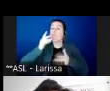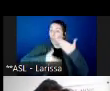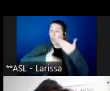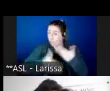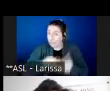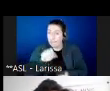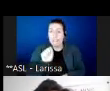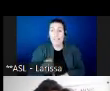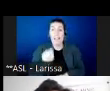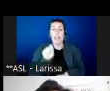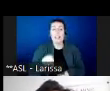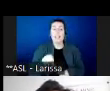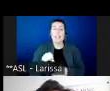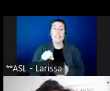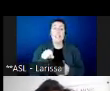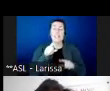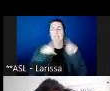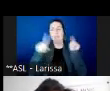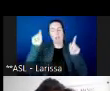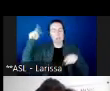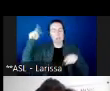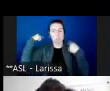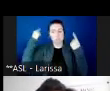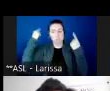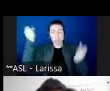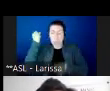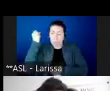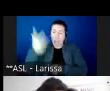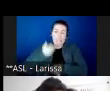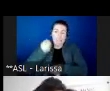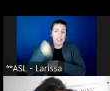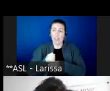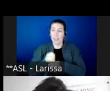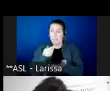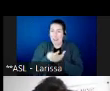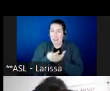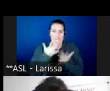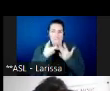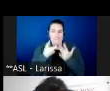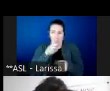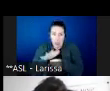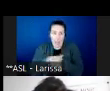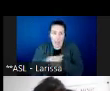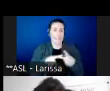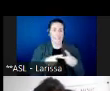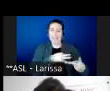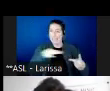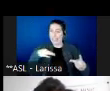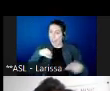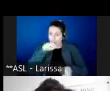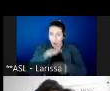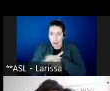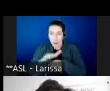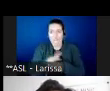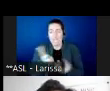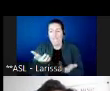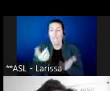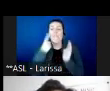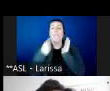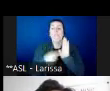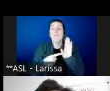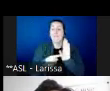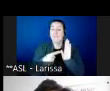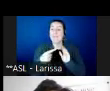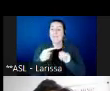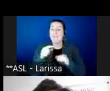of underfunding and years of shortages, like staff shortages. For example, during the first year of